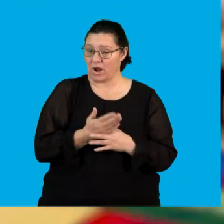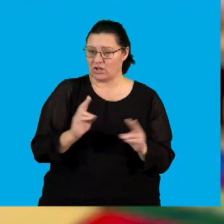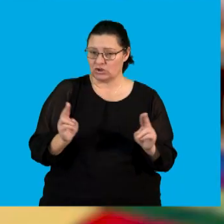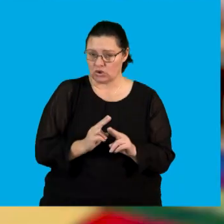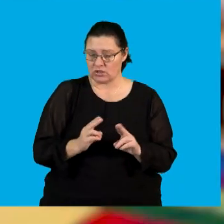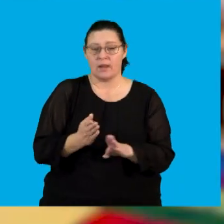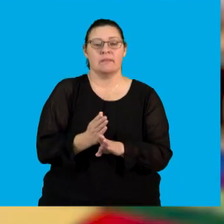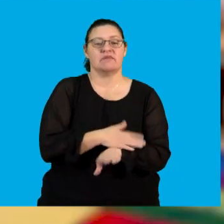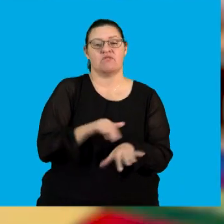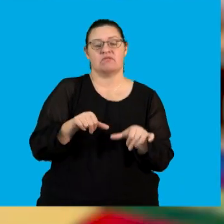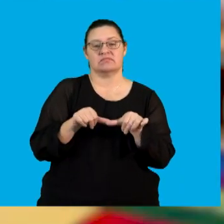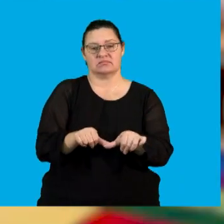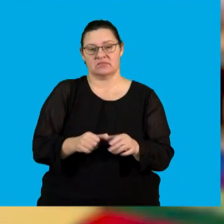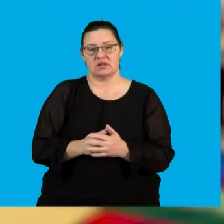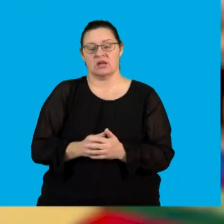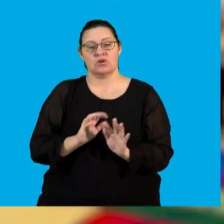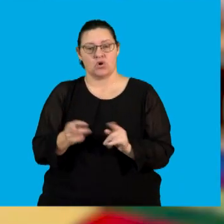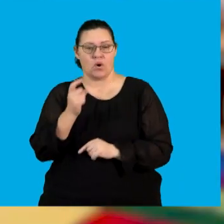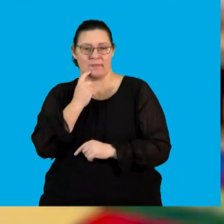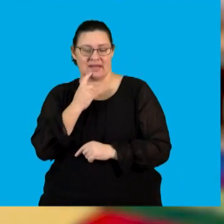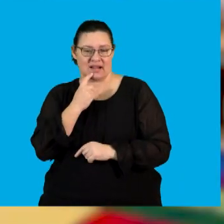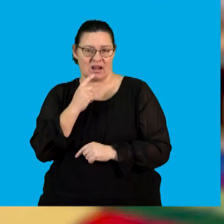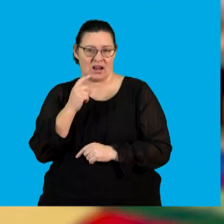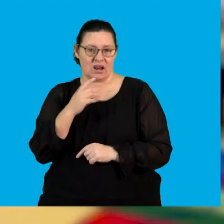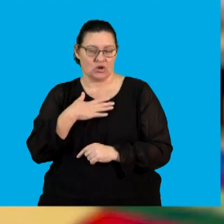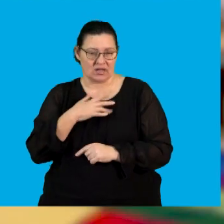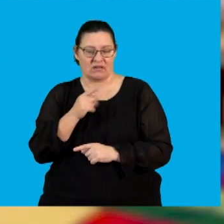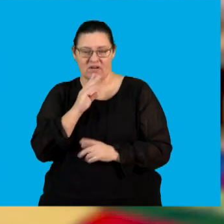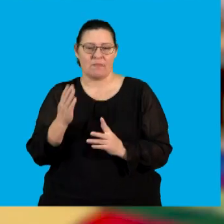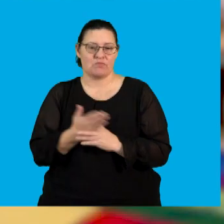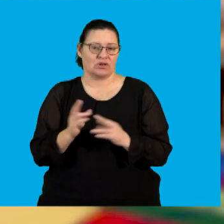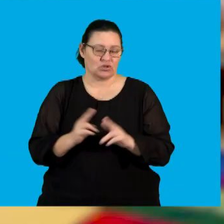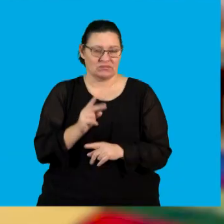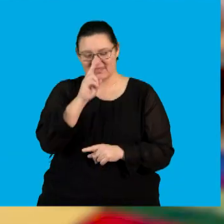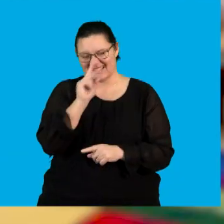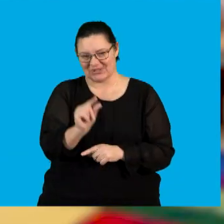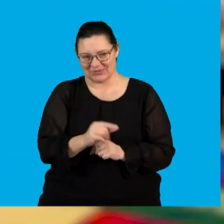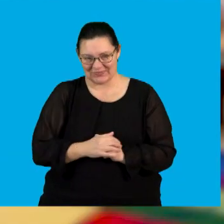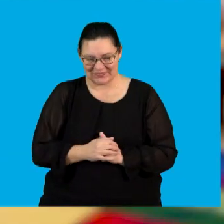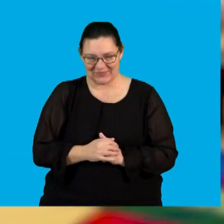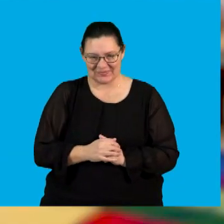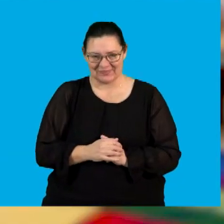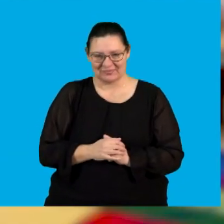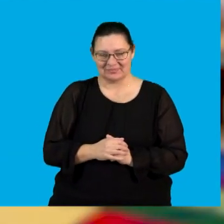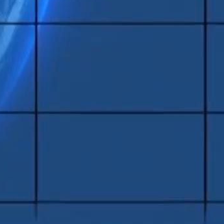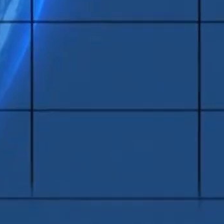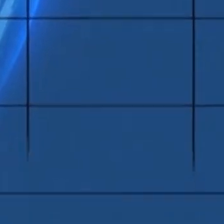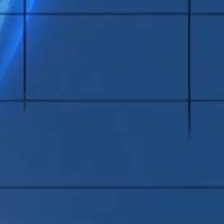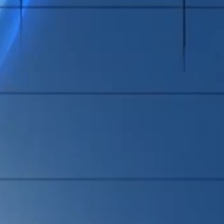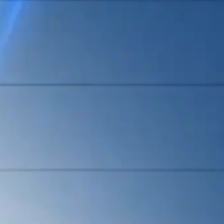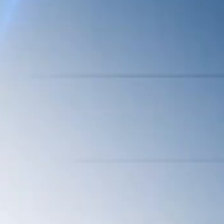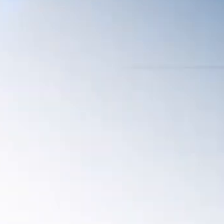quickly go for a short break before we go into our non-metal oxide and the acid. Go for a short break and I'll see you just after this.